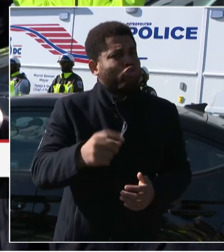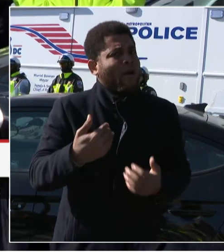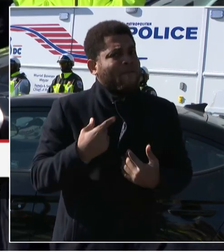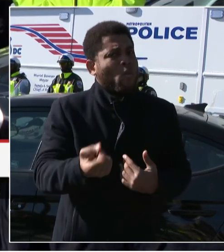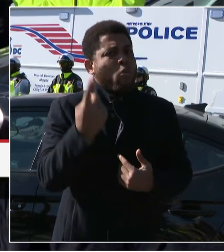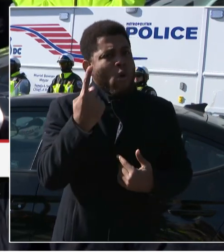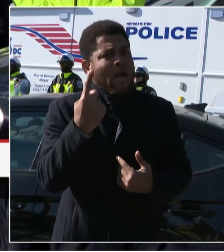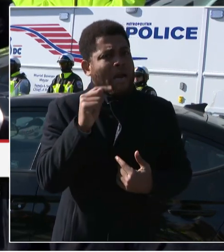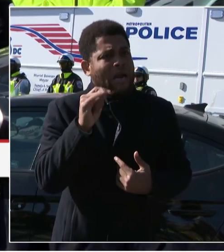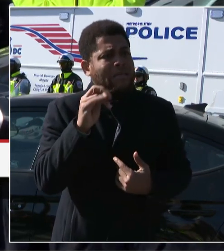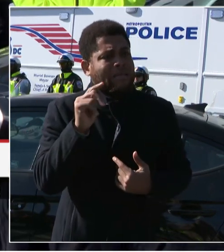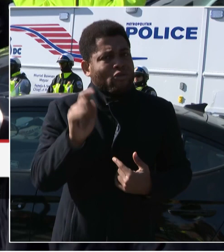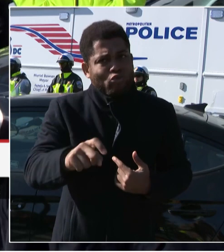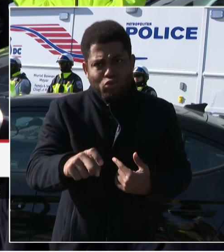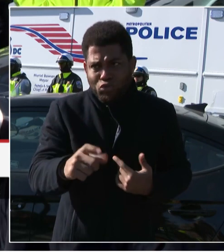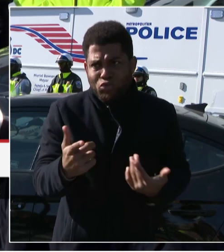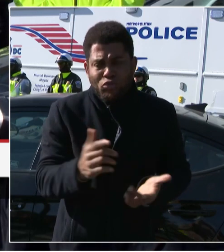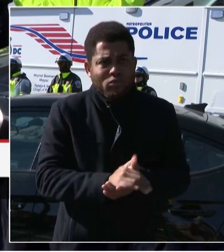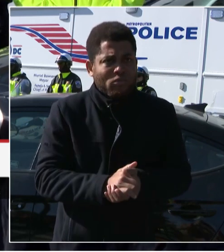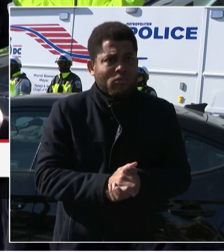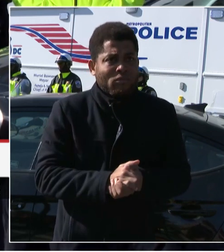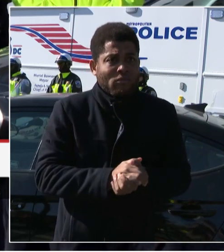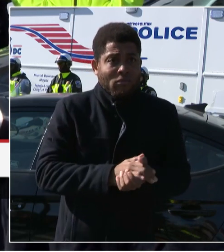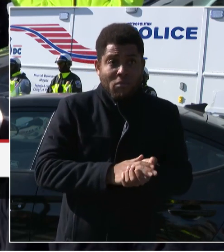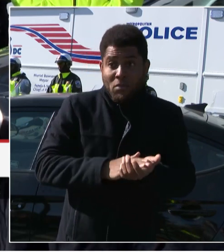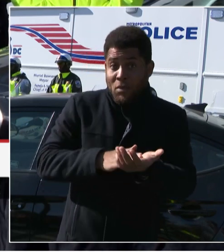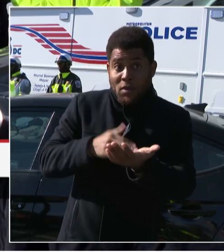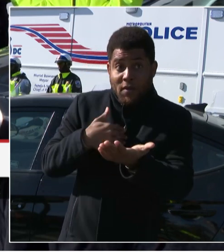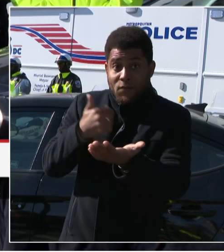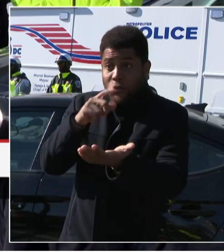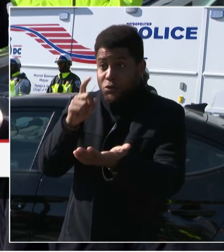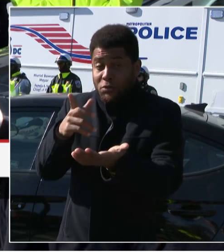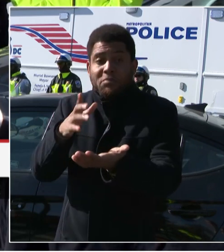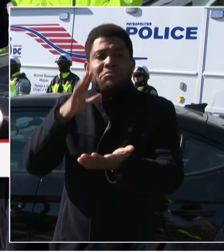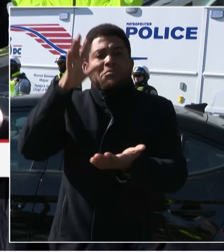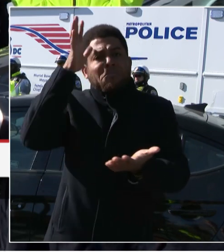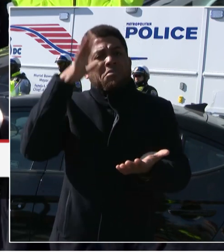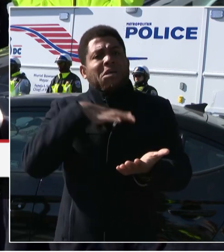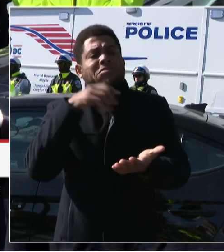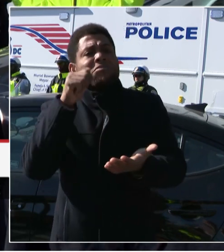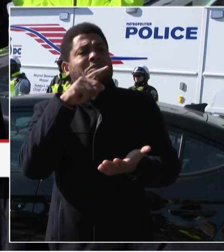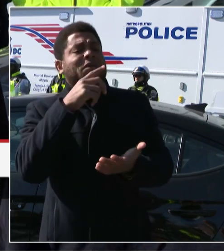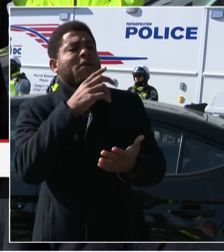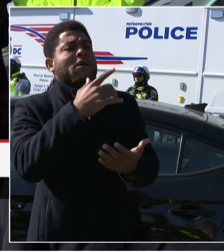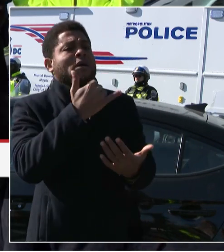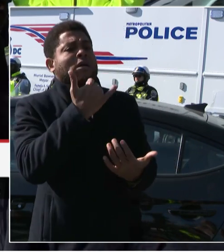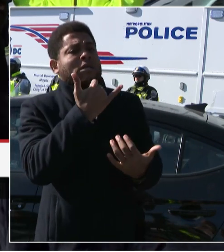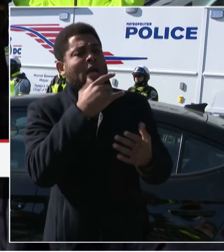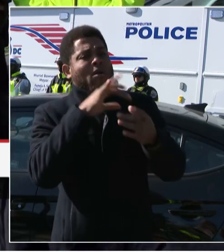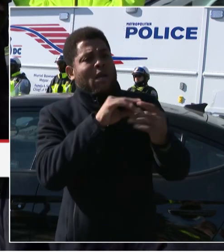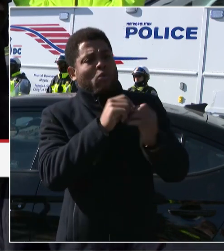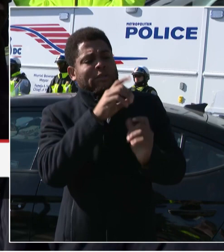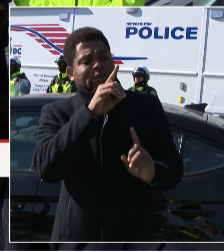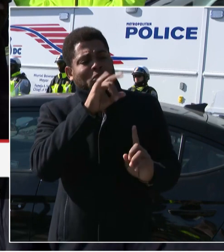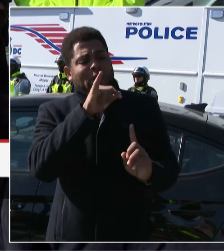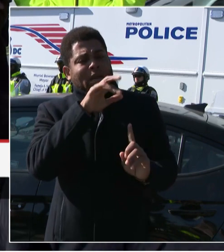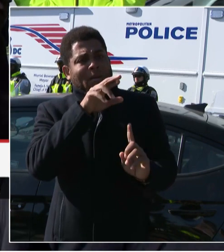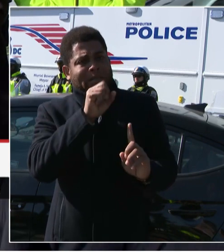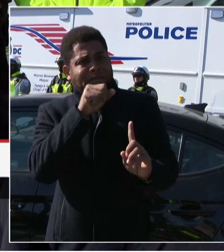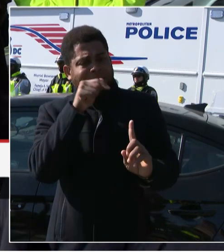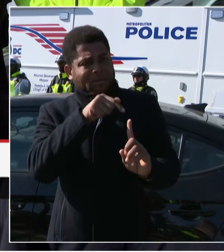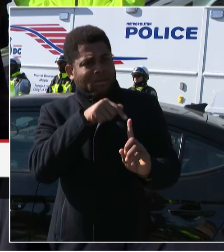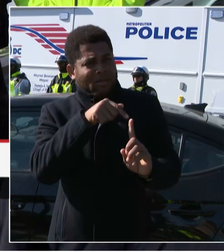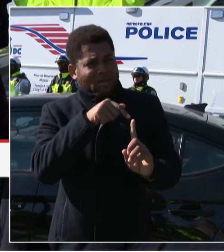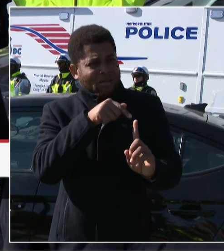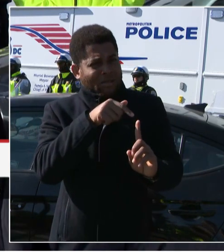questions? Going back to the DSYR, is there any consideration at all as far as the budget? Should this be a time to increase the budget